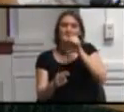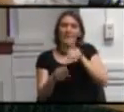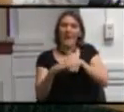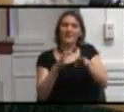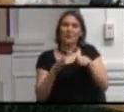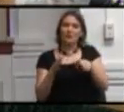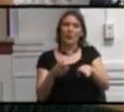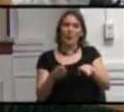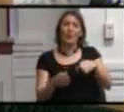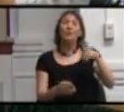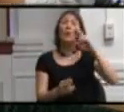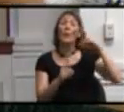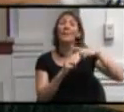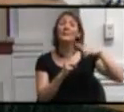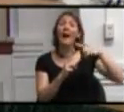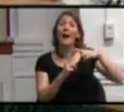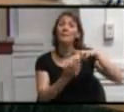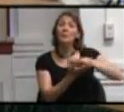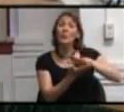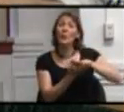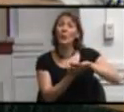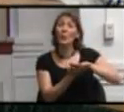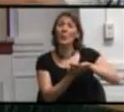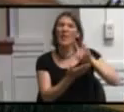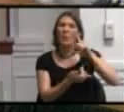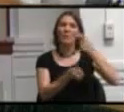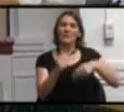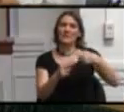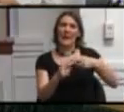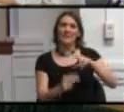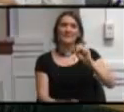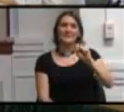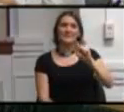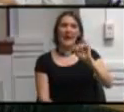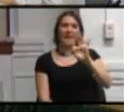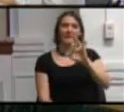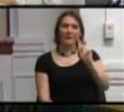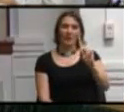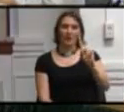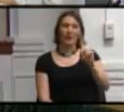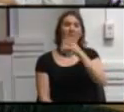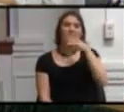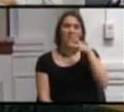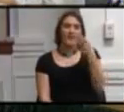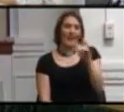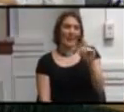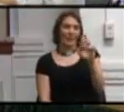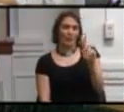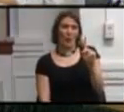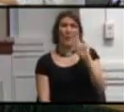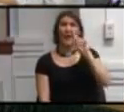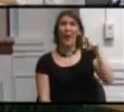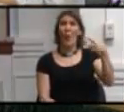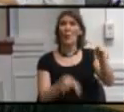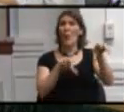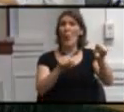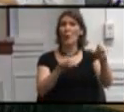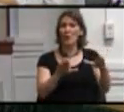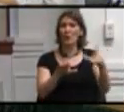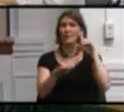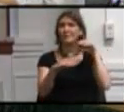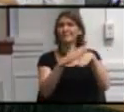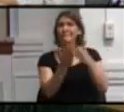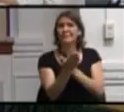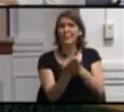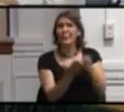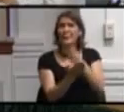to the Hilltop Montessori School, Stafford Farm Hill Road. Hilltop Montessori is the only property owner which is accessible by